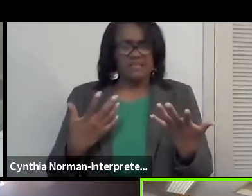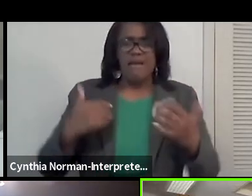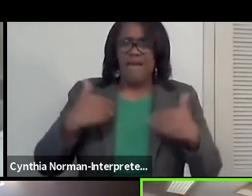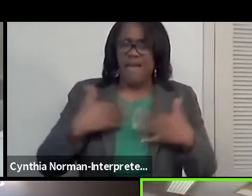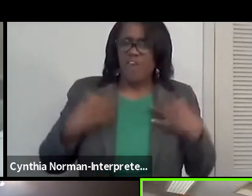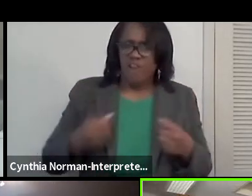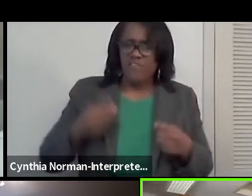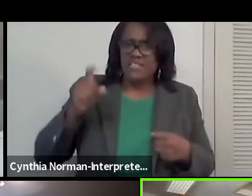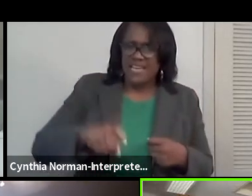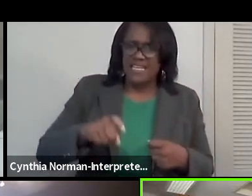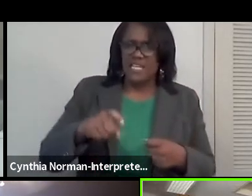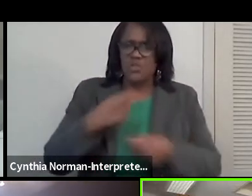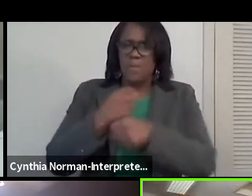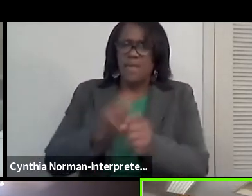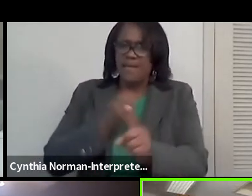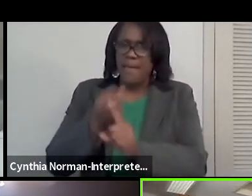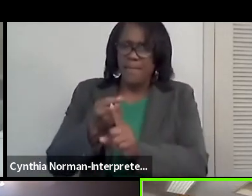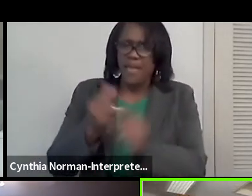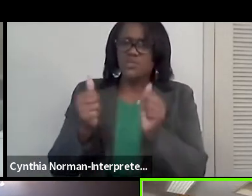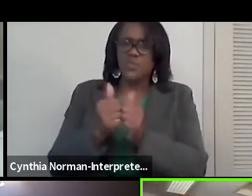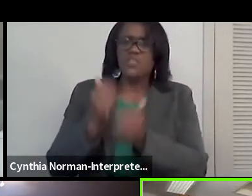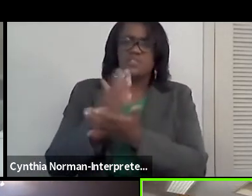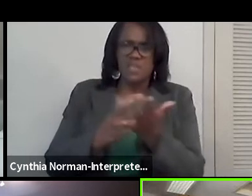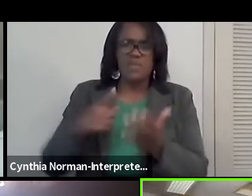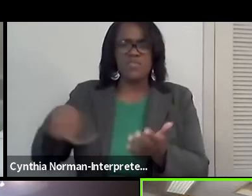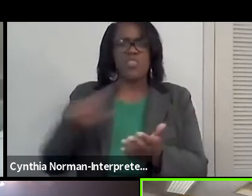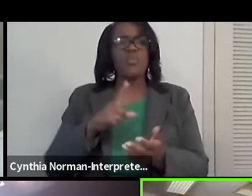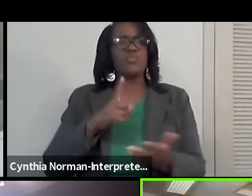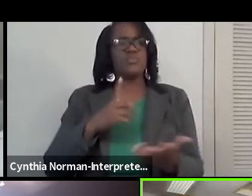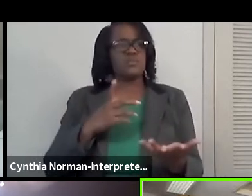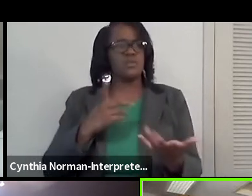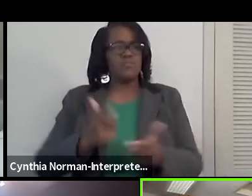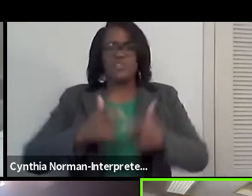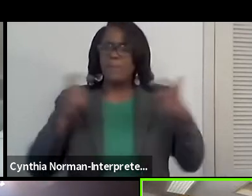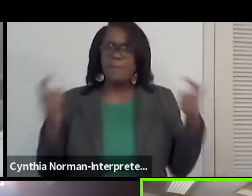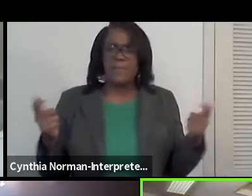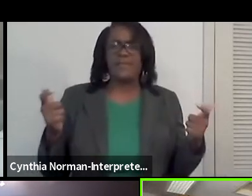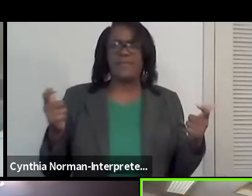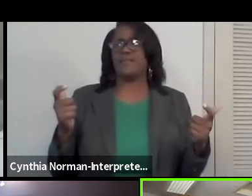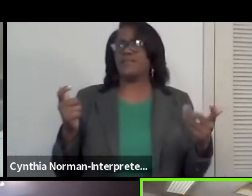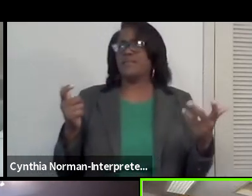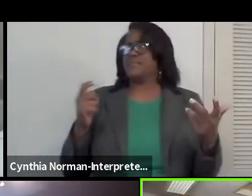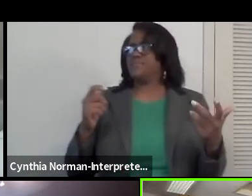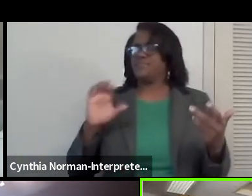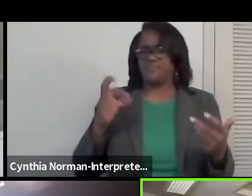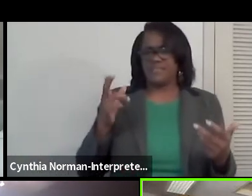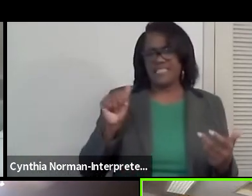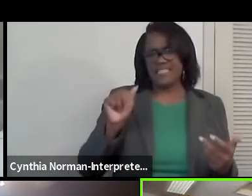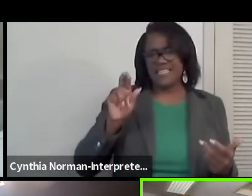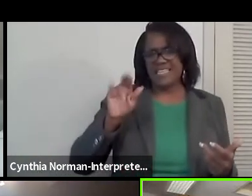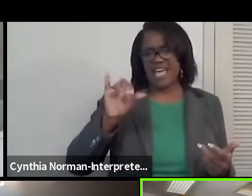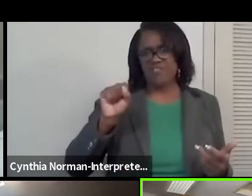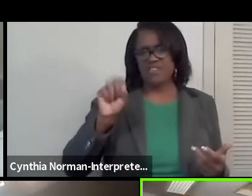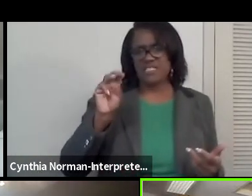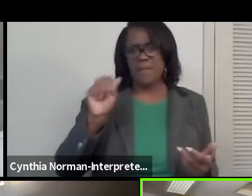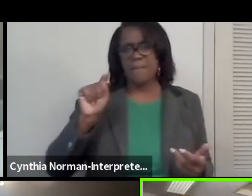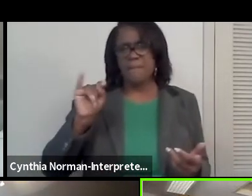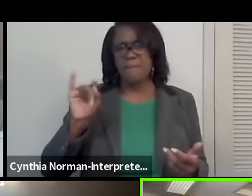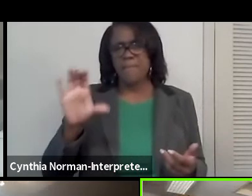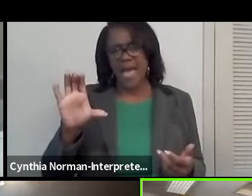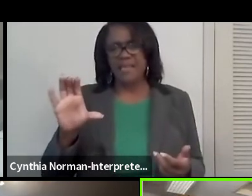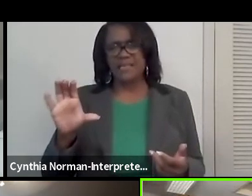that I needed to really make an impact with some of those really big sort of charismatic species, because there is kind of a hierarchy